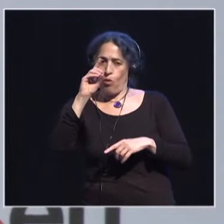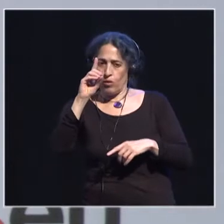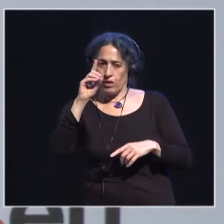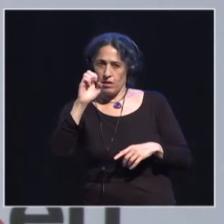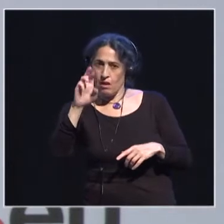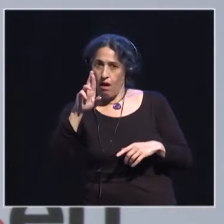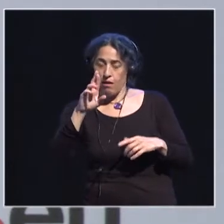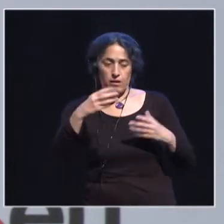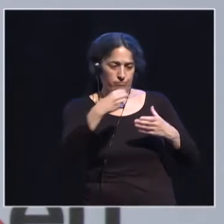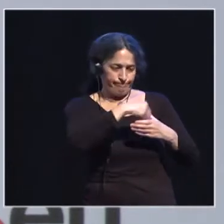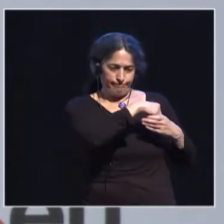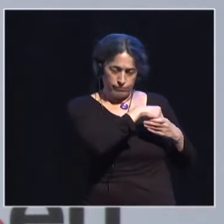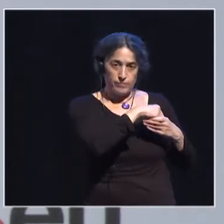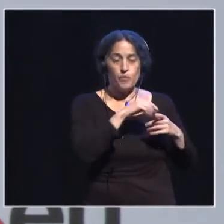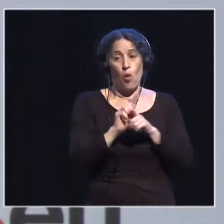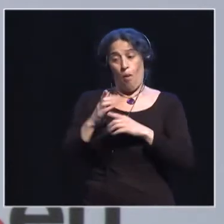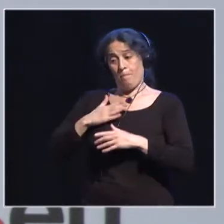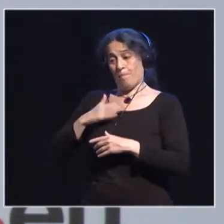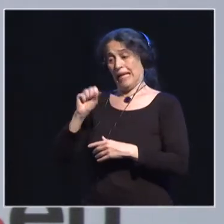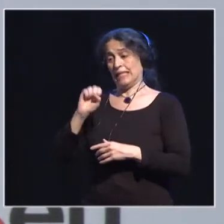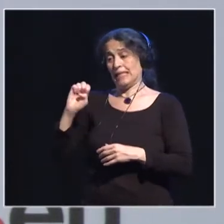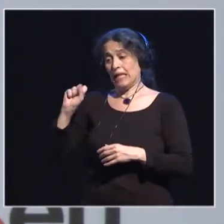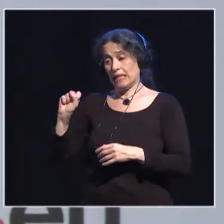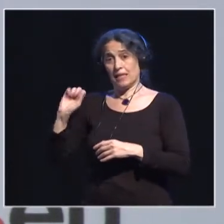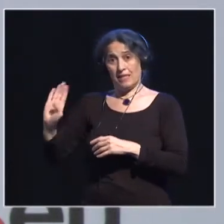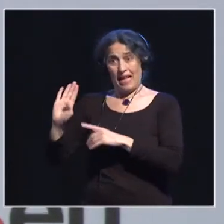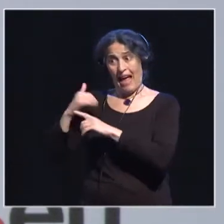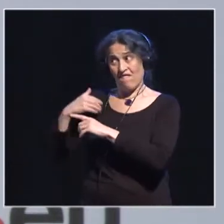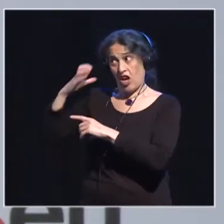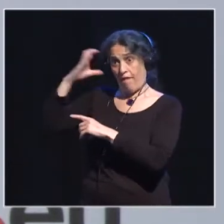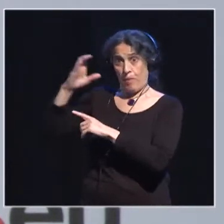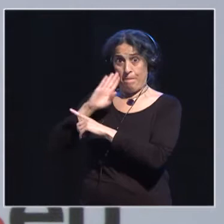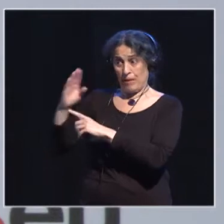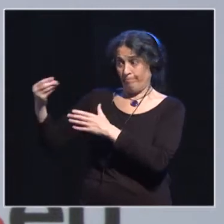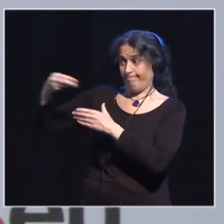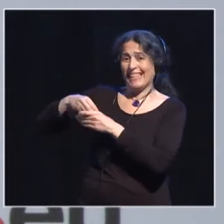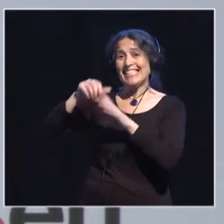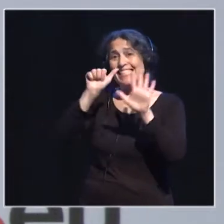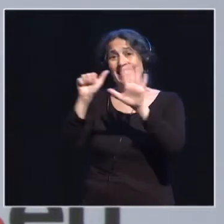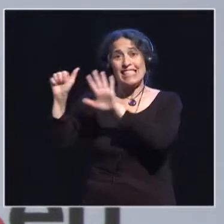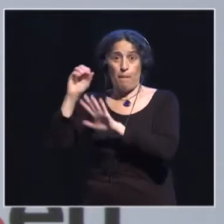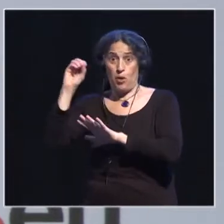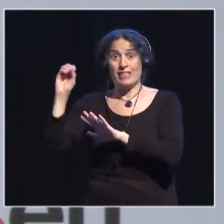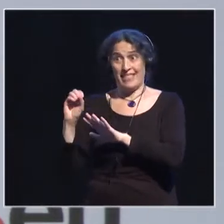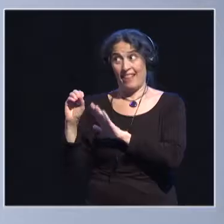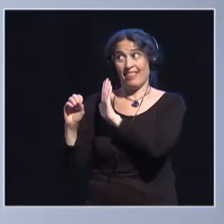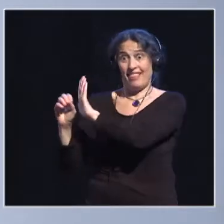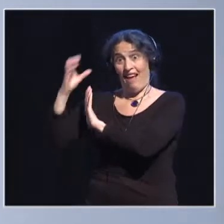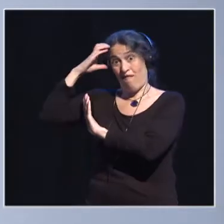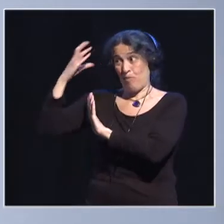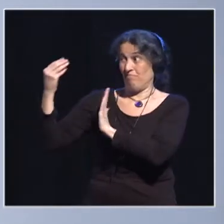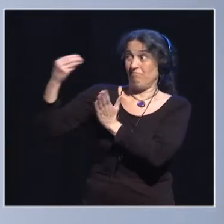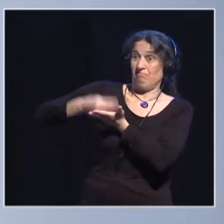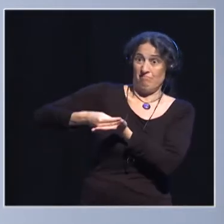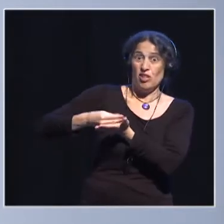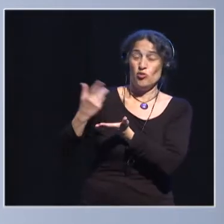the share of capital of SES. And this is not a question that is an insignificant one whenever I have to answer the shareholders. So it is